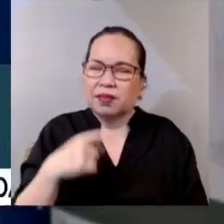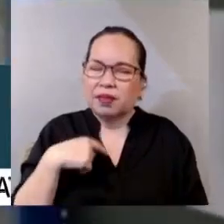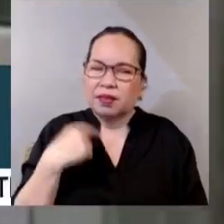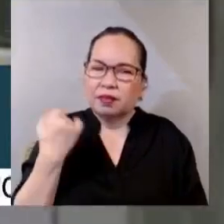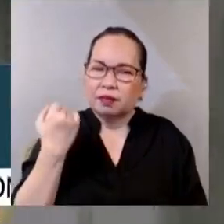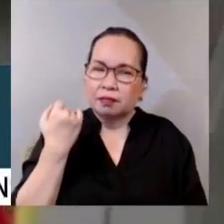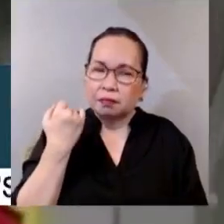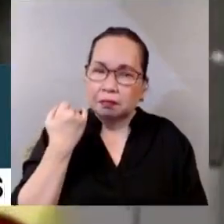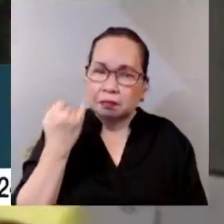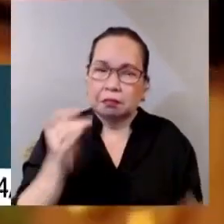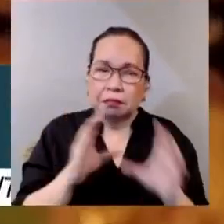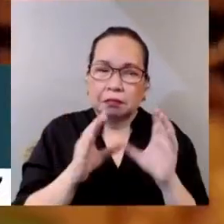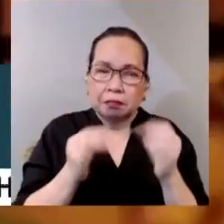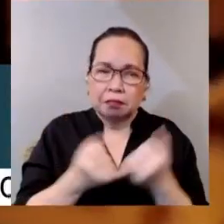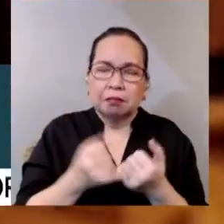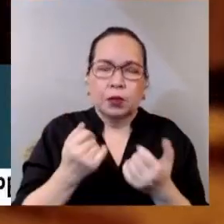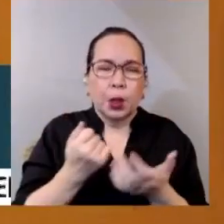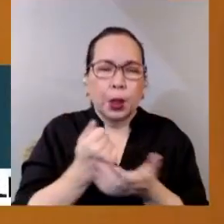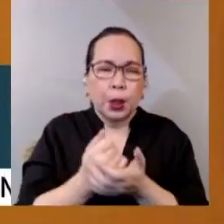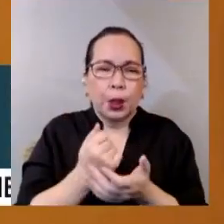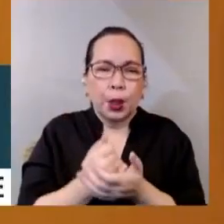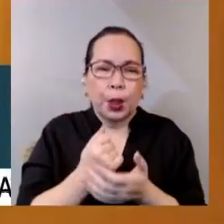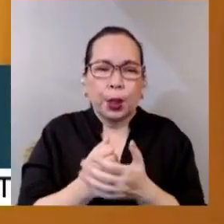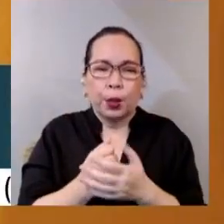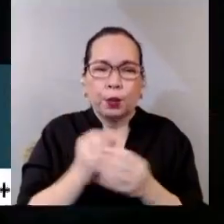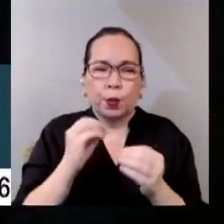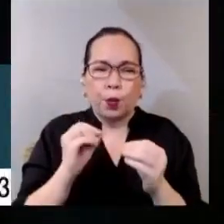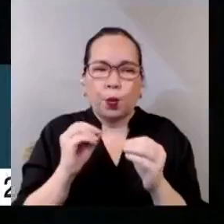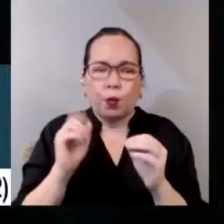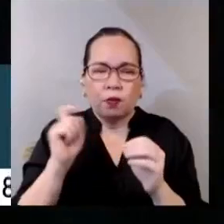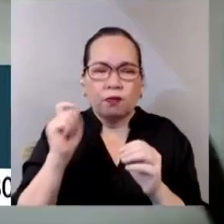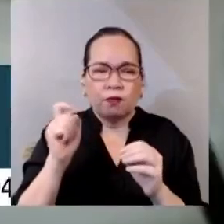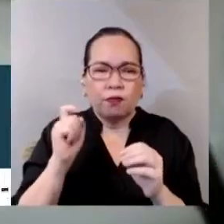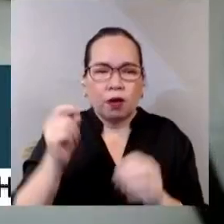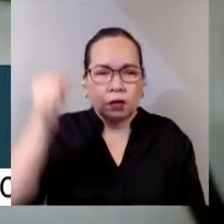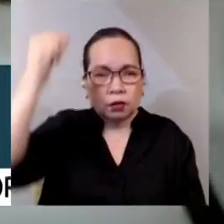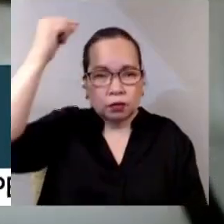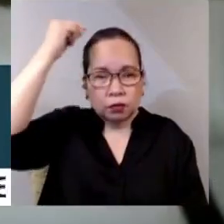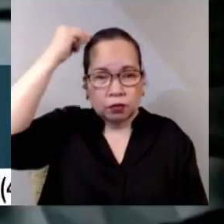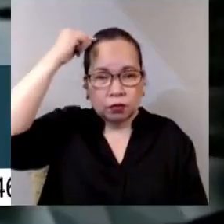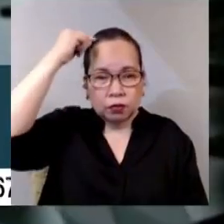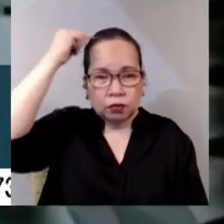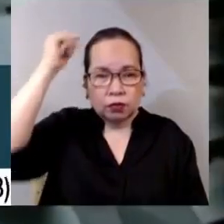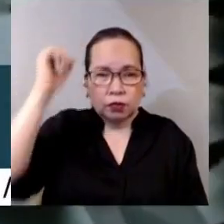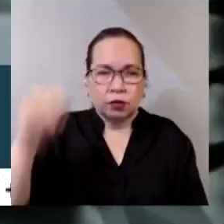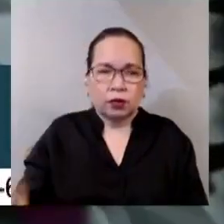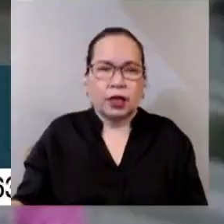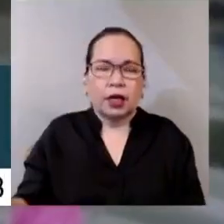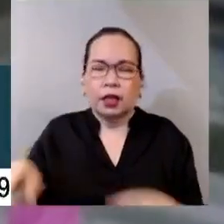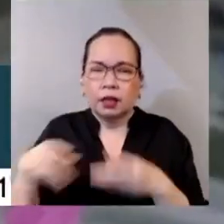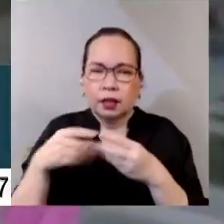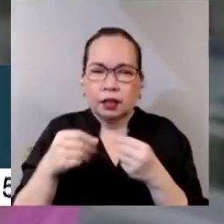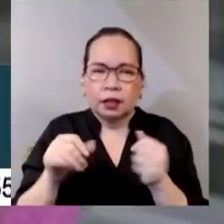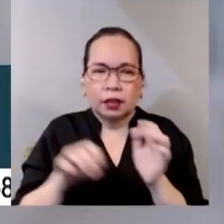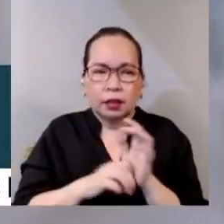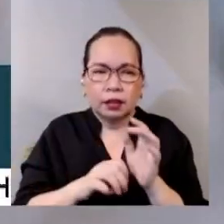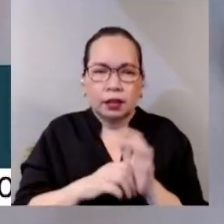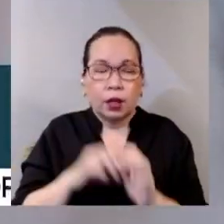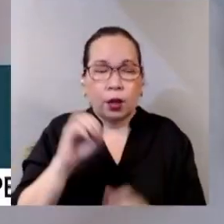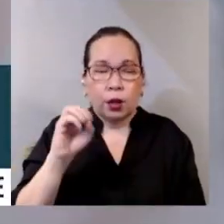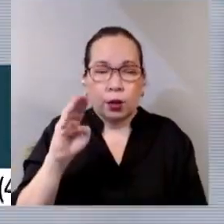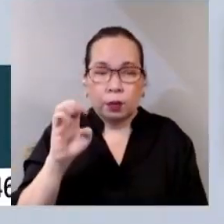saying it would facilitate speedy surgical insertions of its chip devices to treat conditions like obesity,